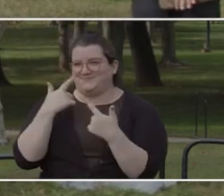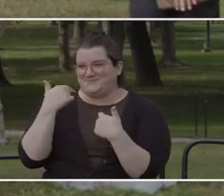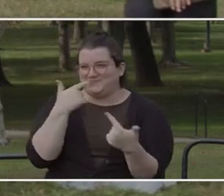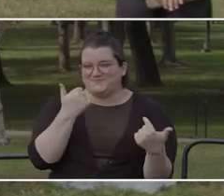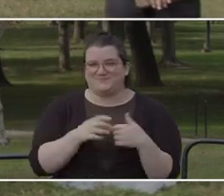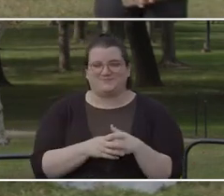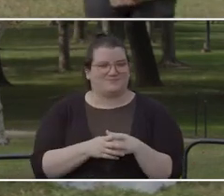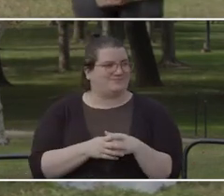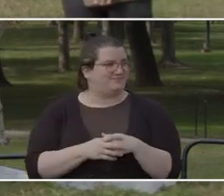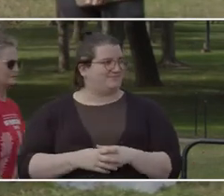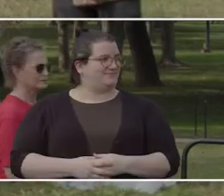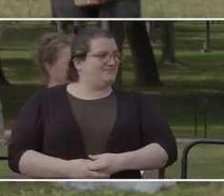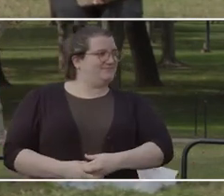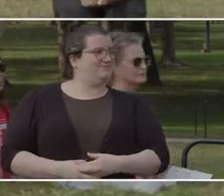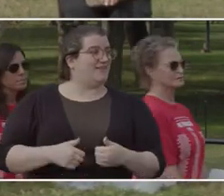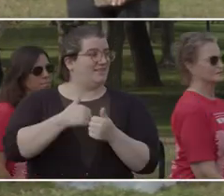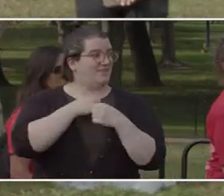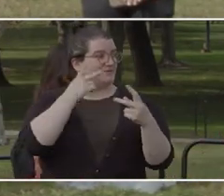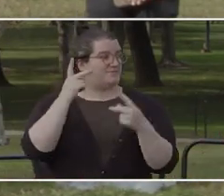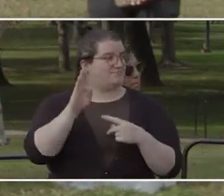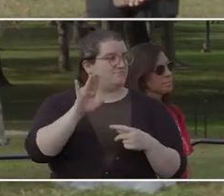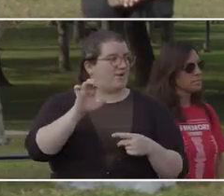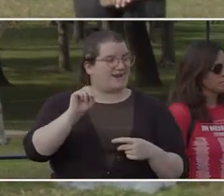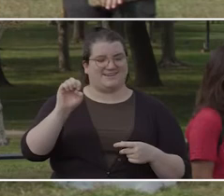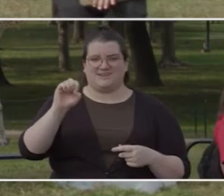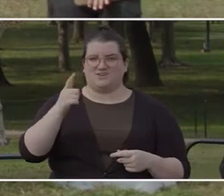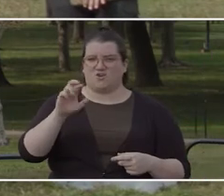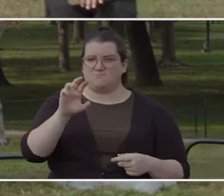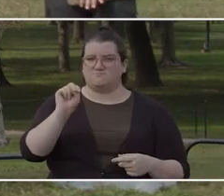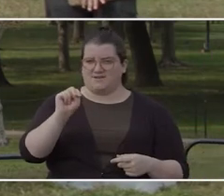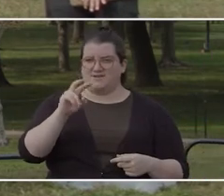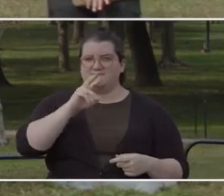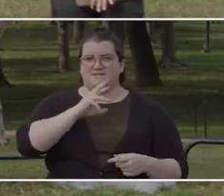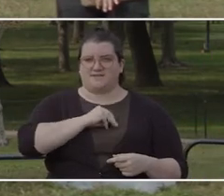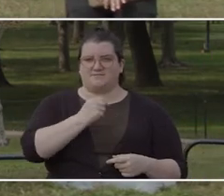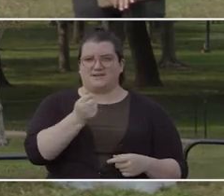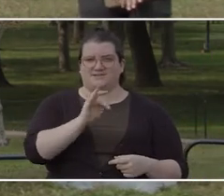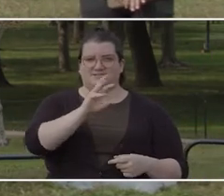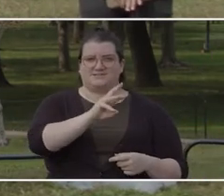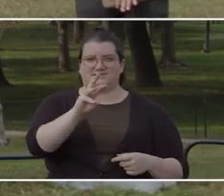In loving memory of Brian E. Garman, Vietnam